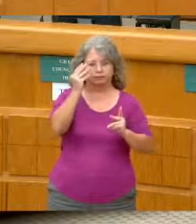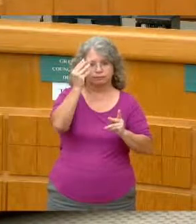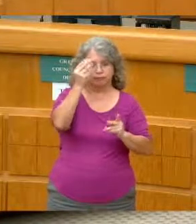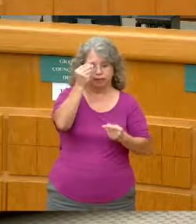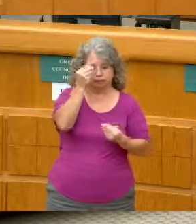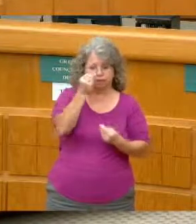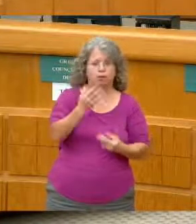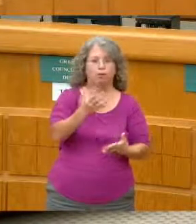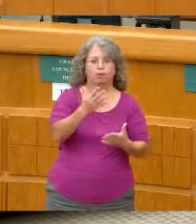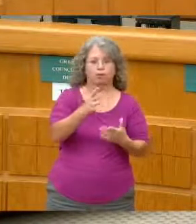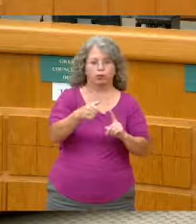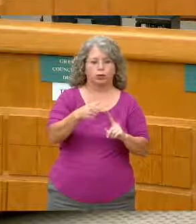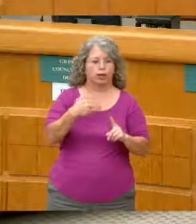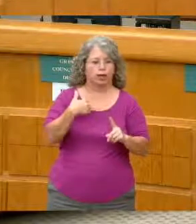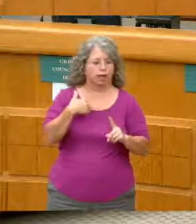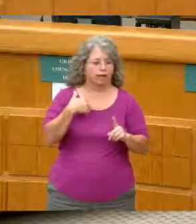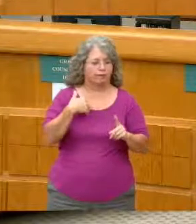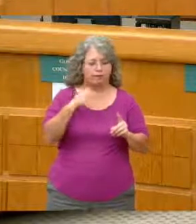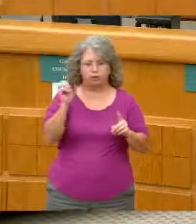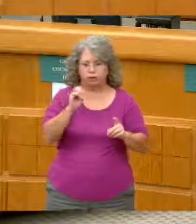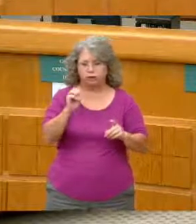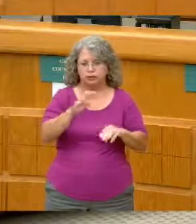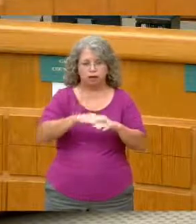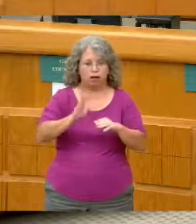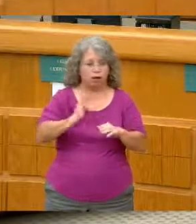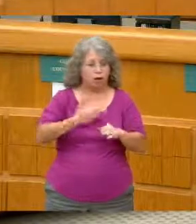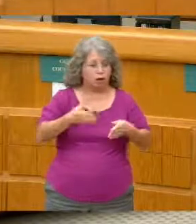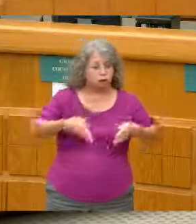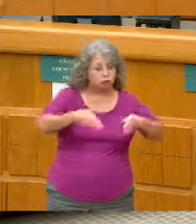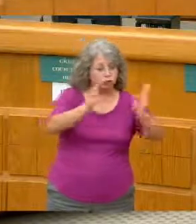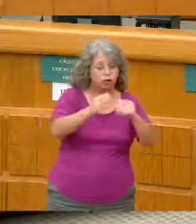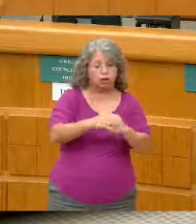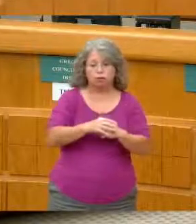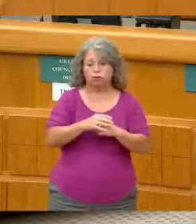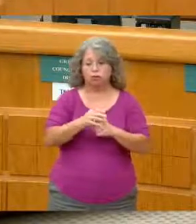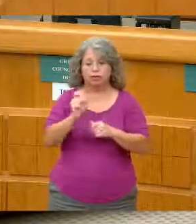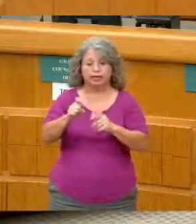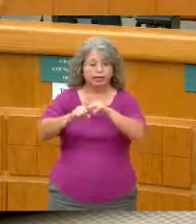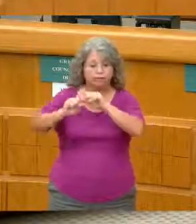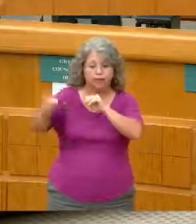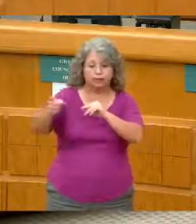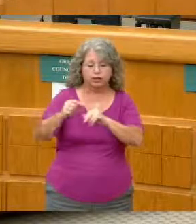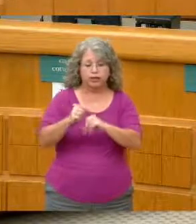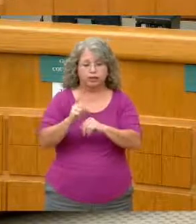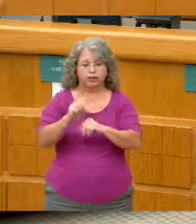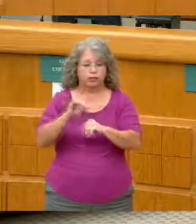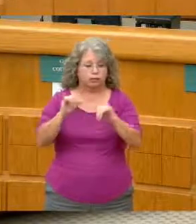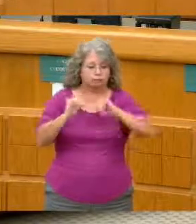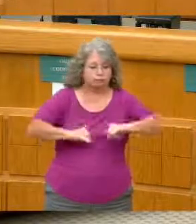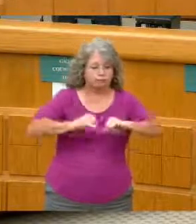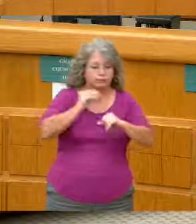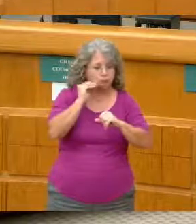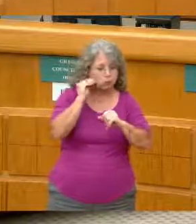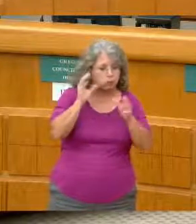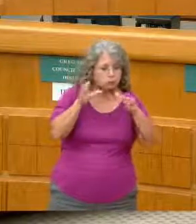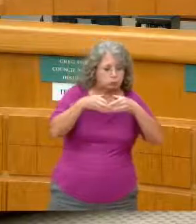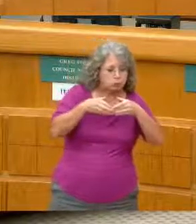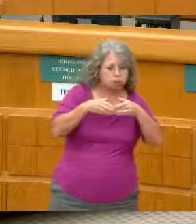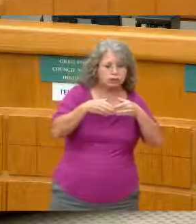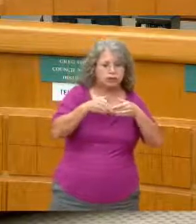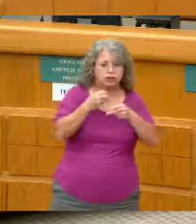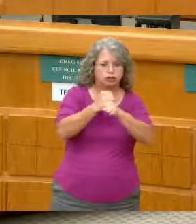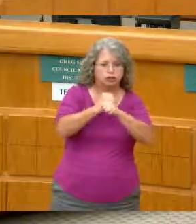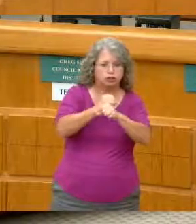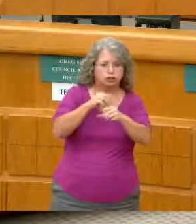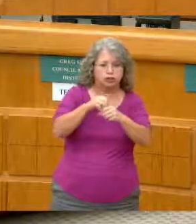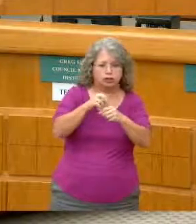informed when we do have emergencies on our roads, or whether evacuations are needed, shelter in place, and any other